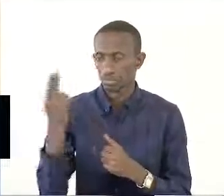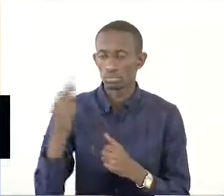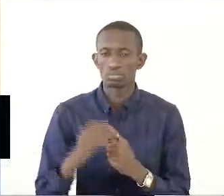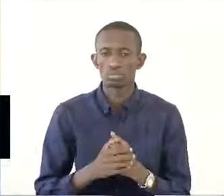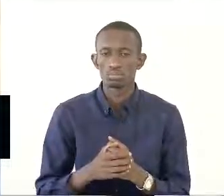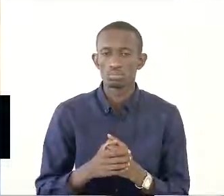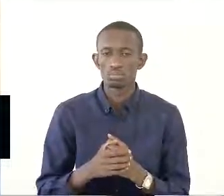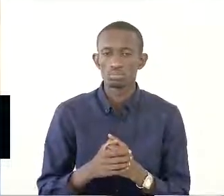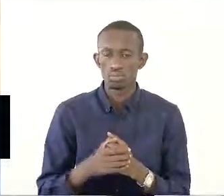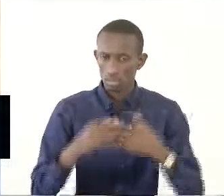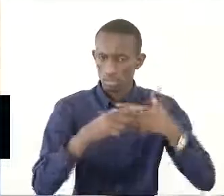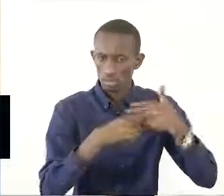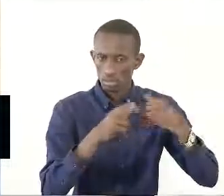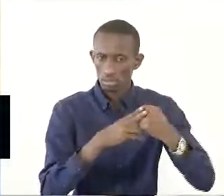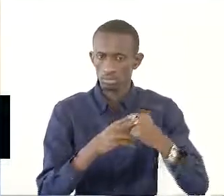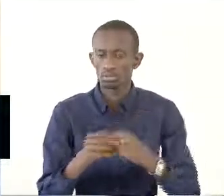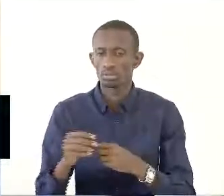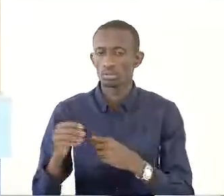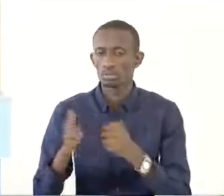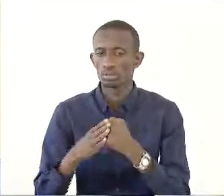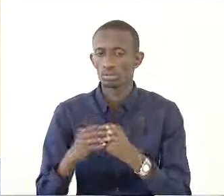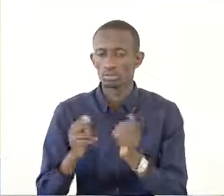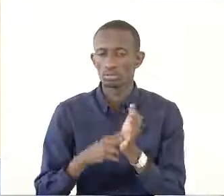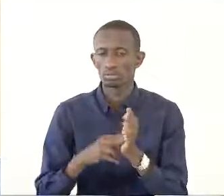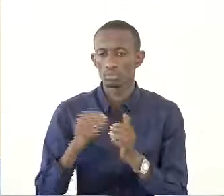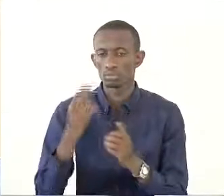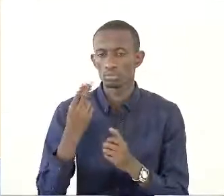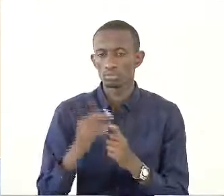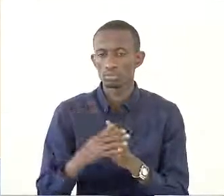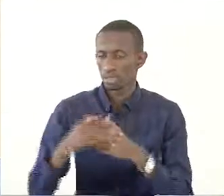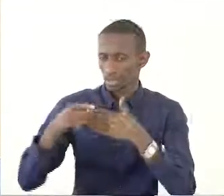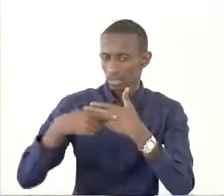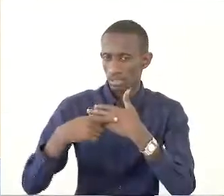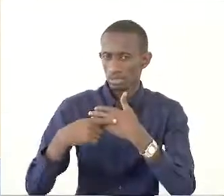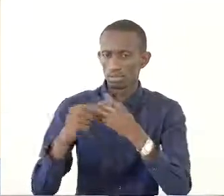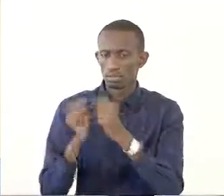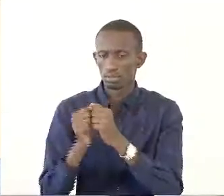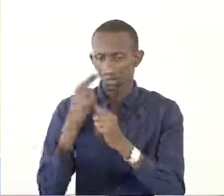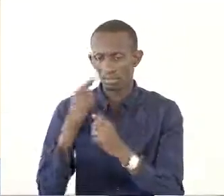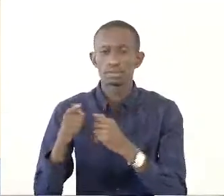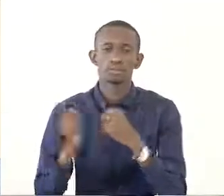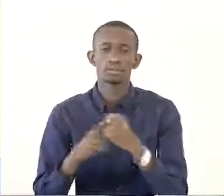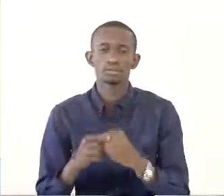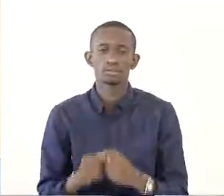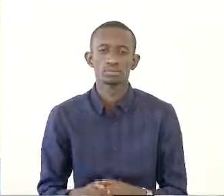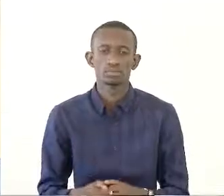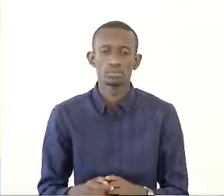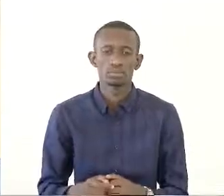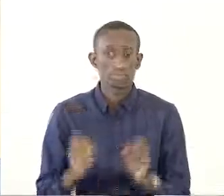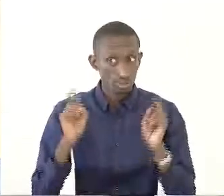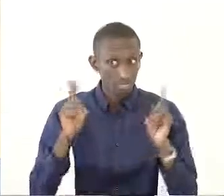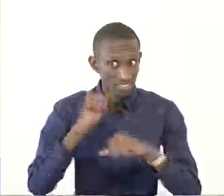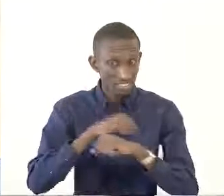because negative 7 and 9 gives 2. Here you have negative 10, and here you have 6. Okay,